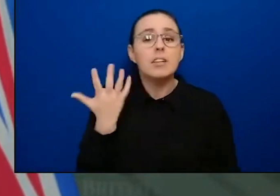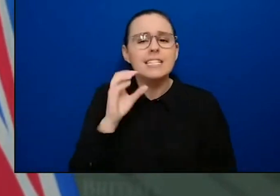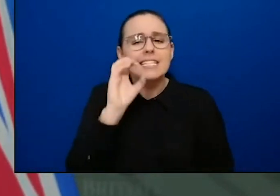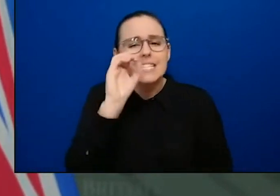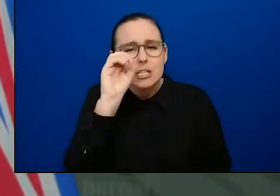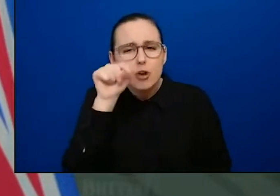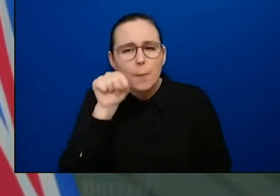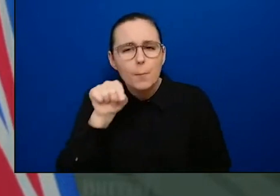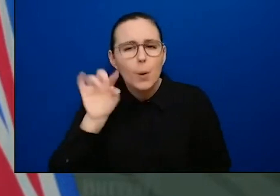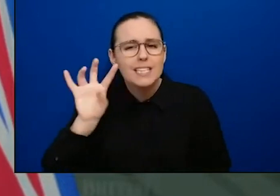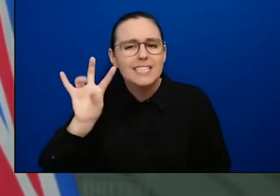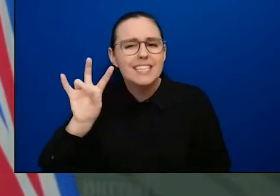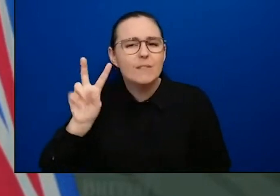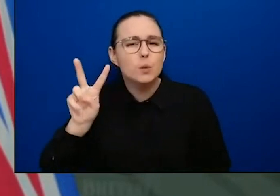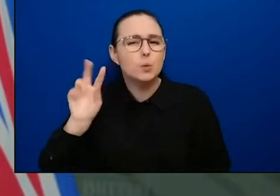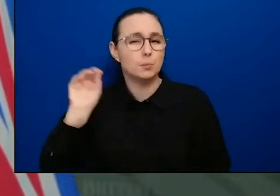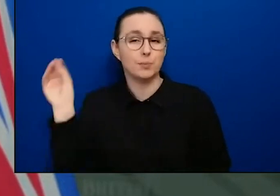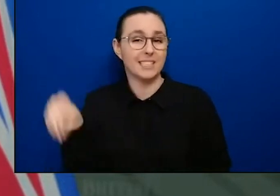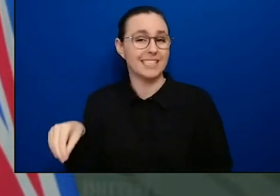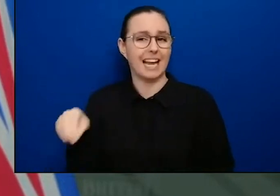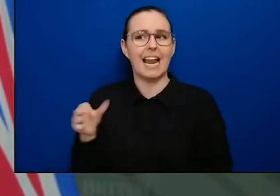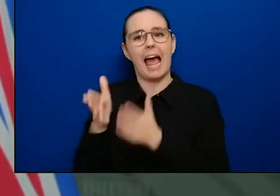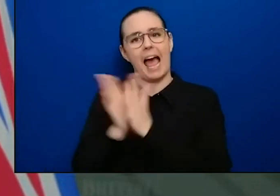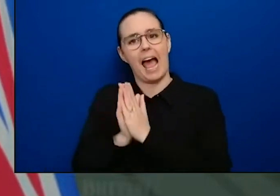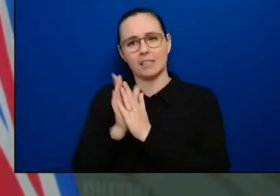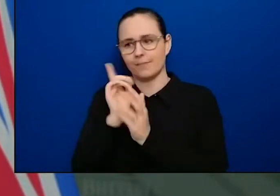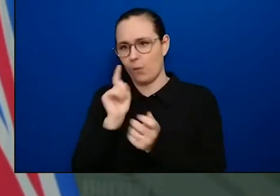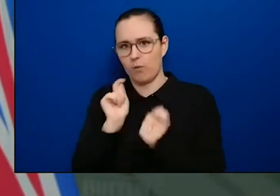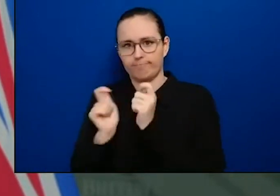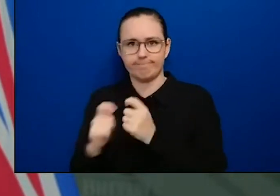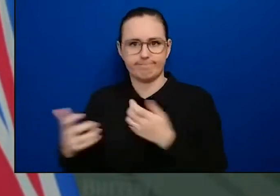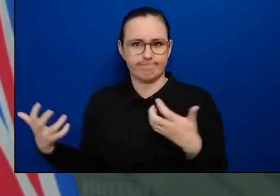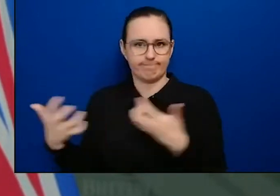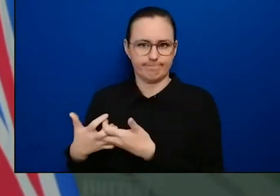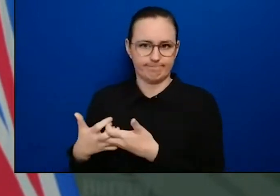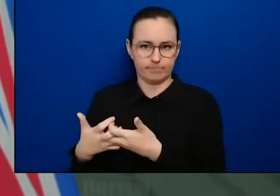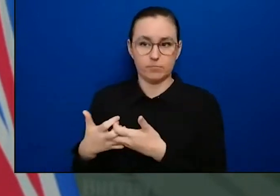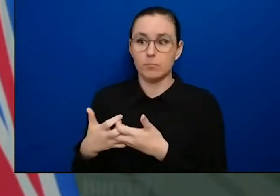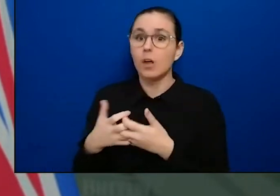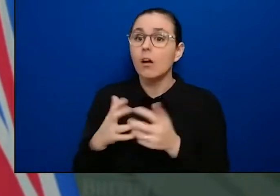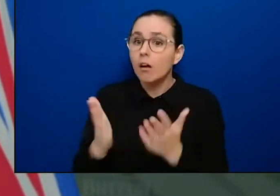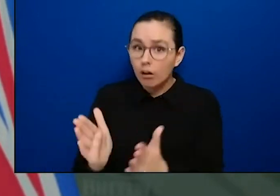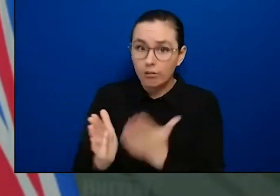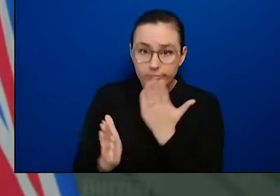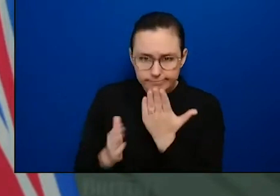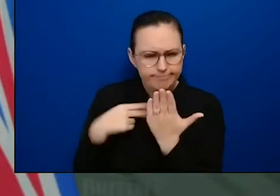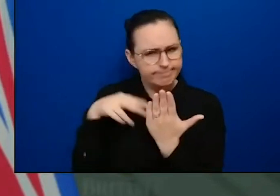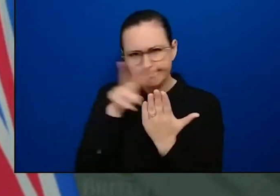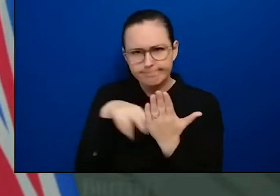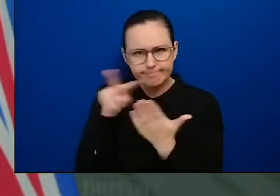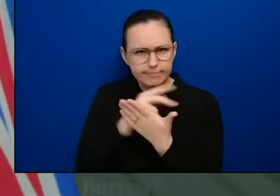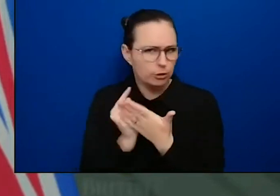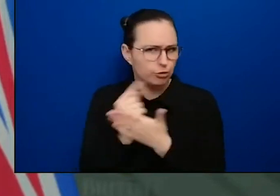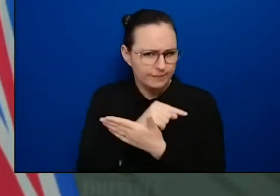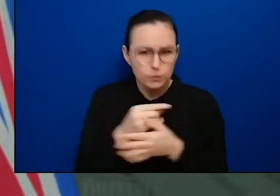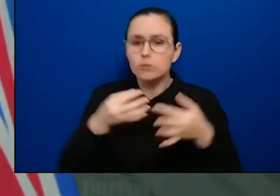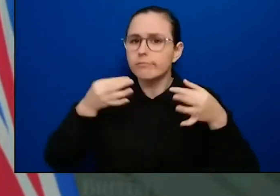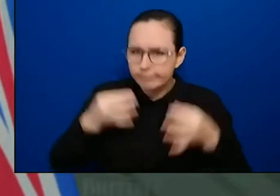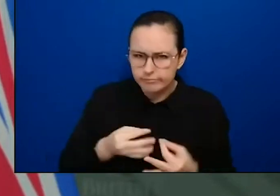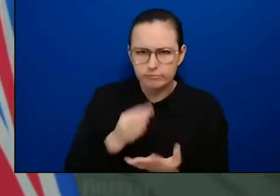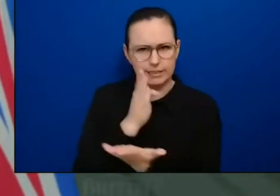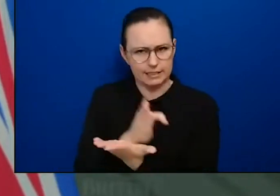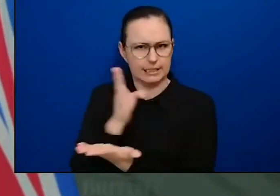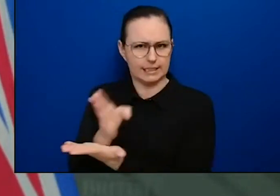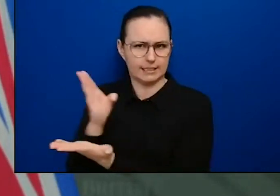being reviewed on a case-by-case basis. I want to thank the members of the public service who have been